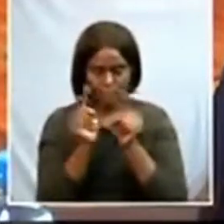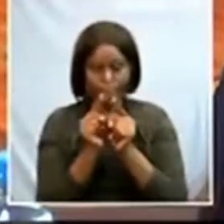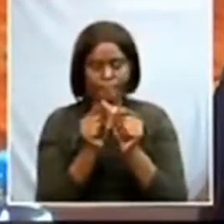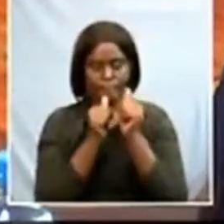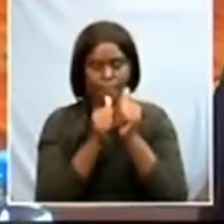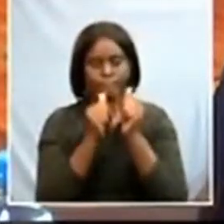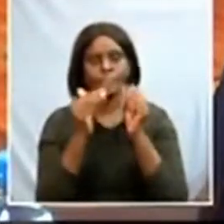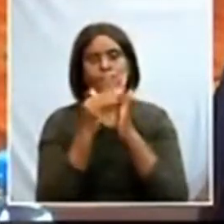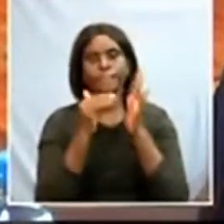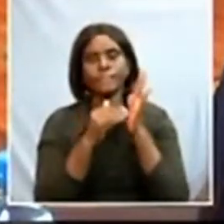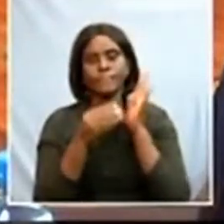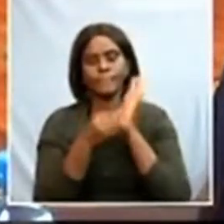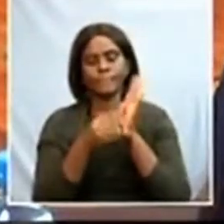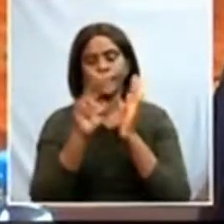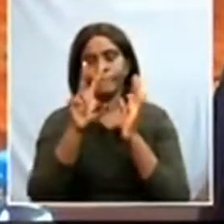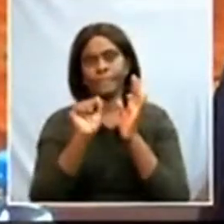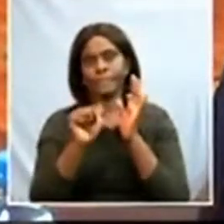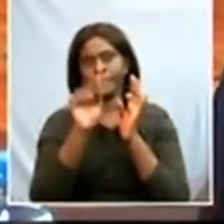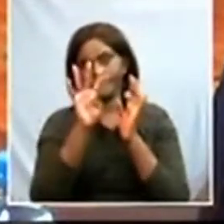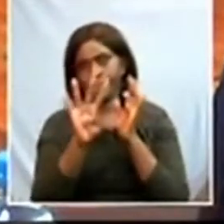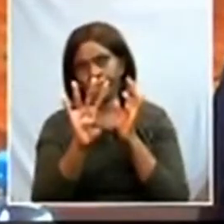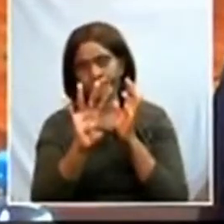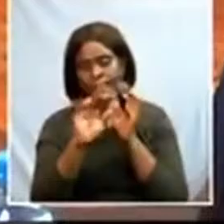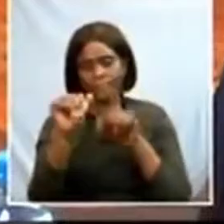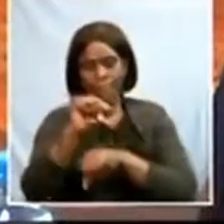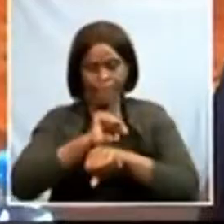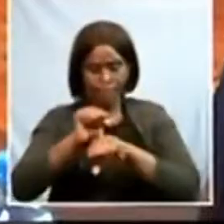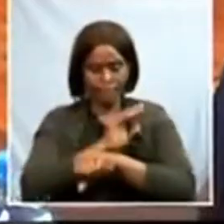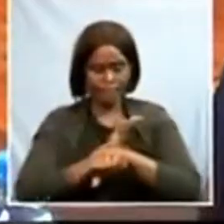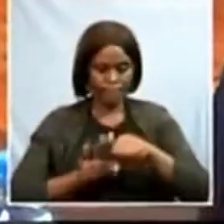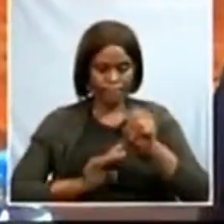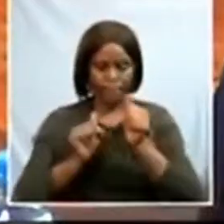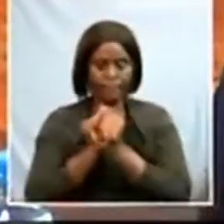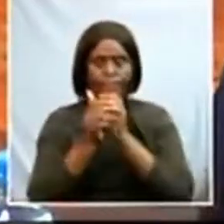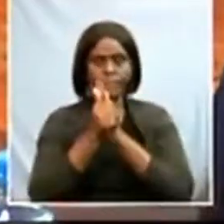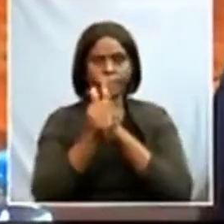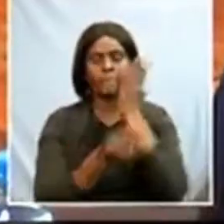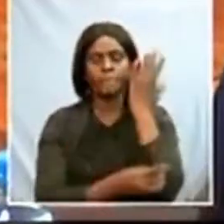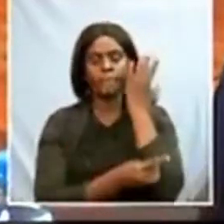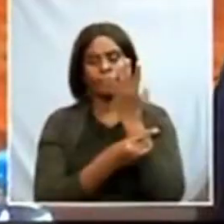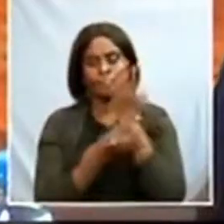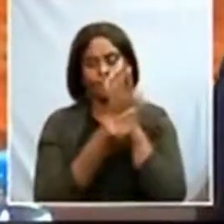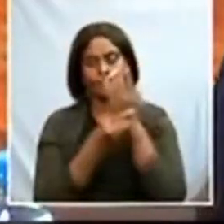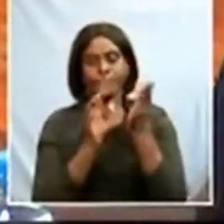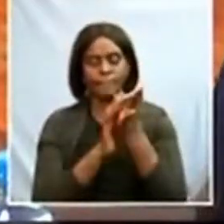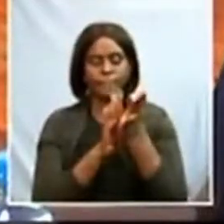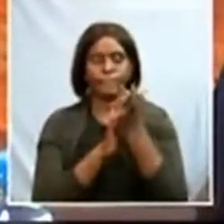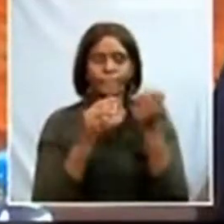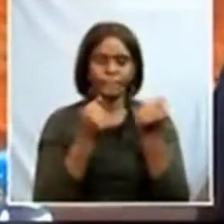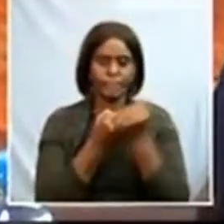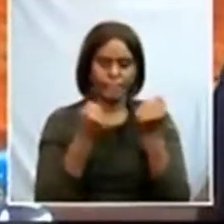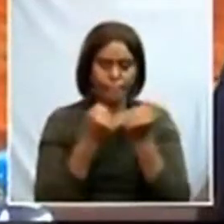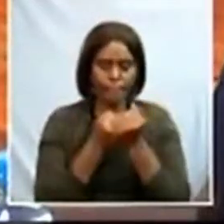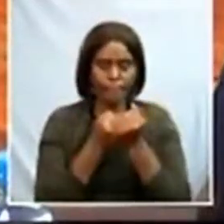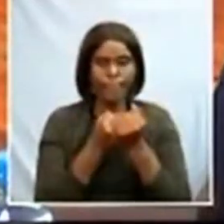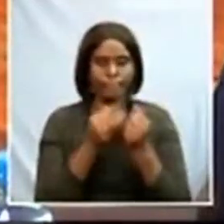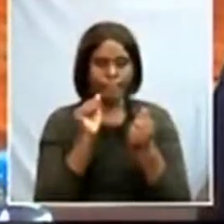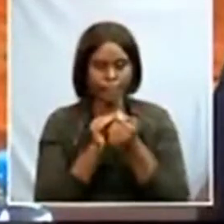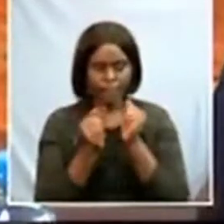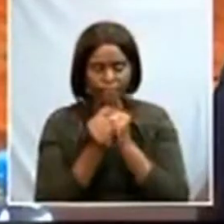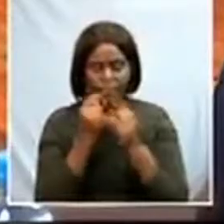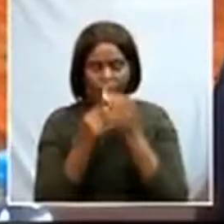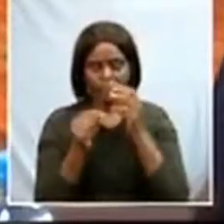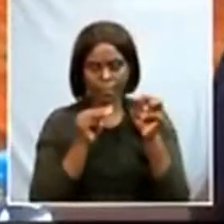per guidelines. 2.4, secondary boarding and skills development, the bursaries. Cause of